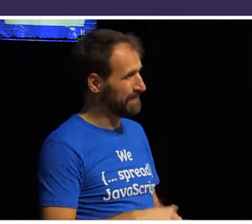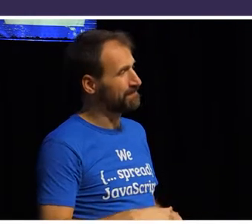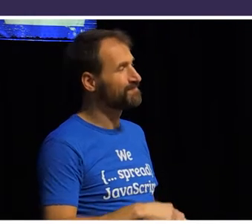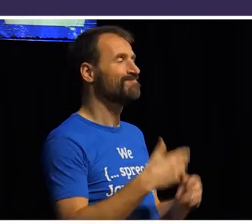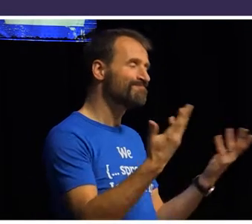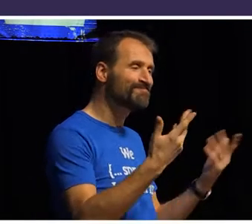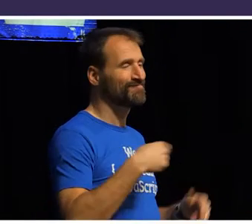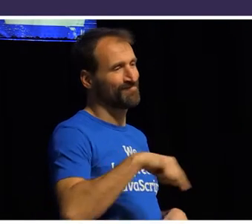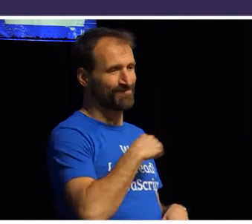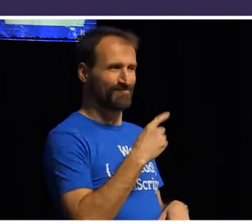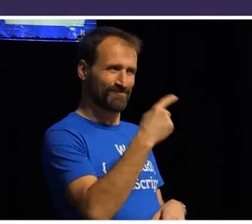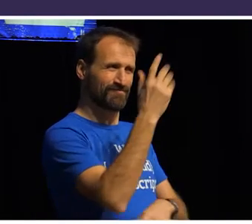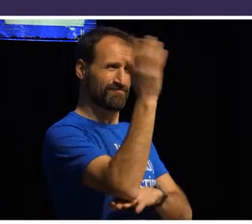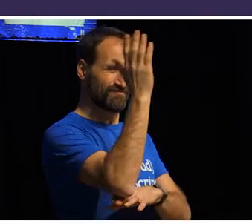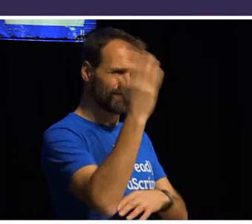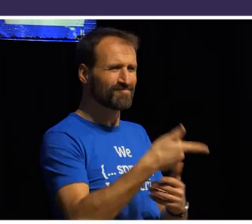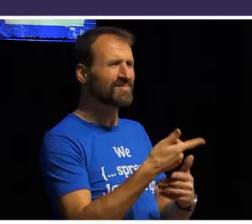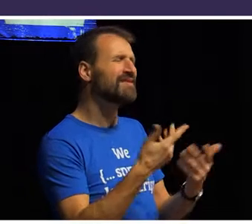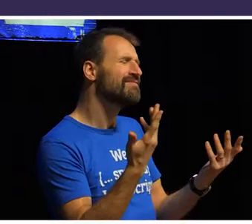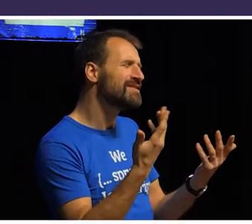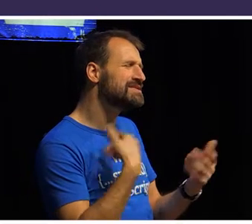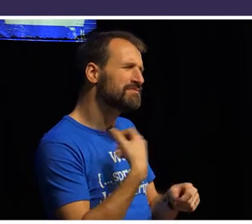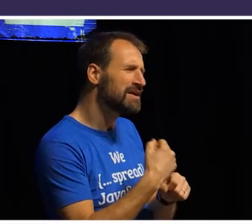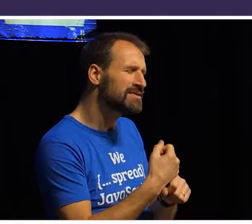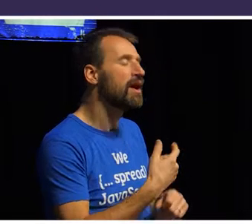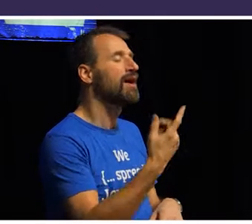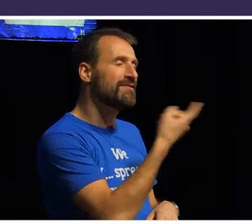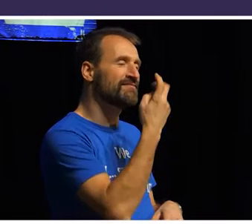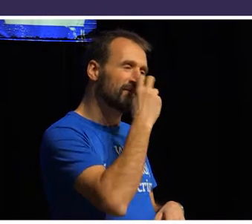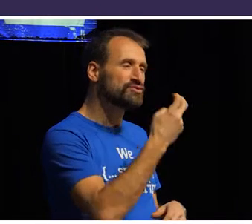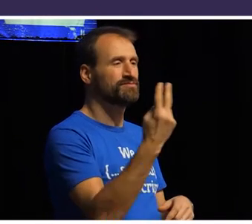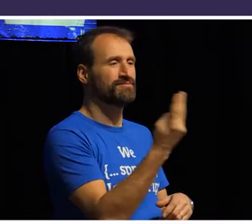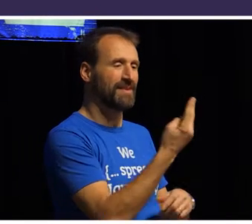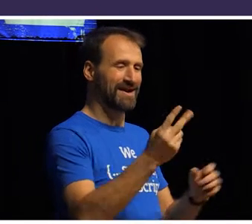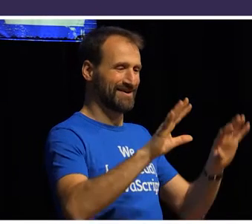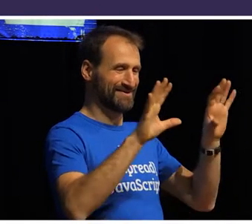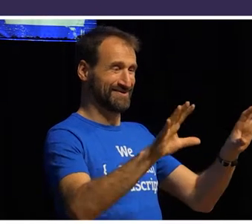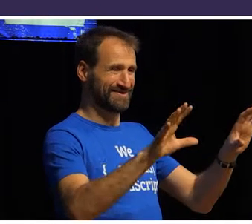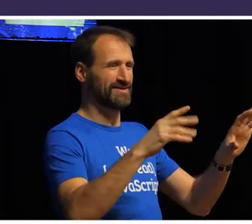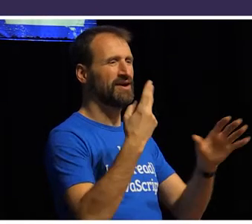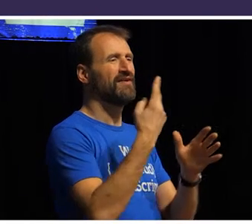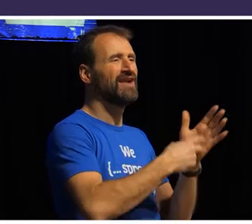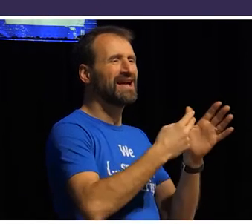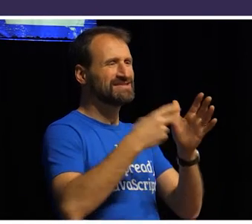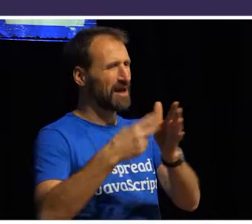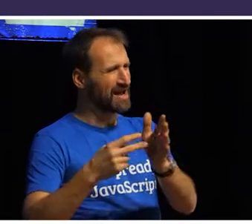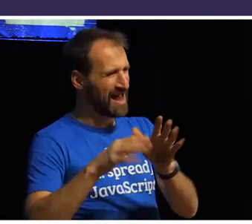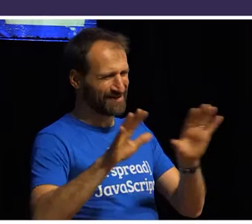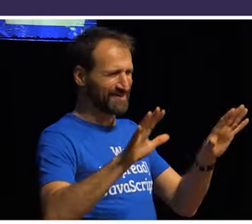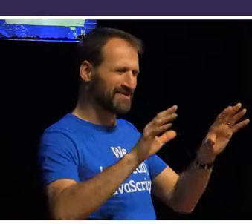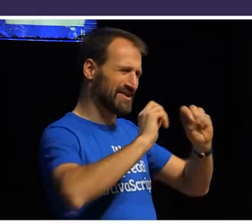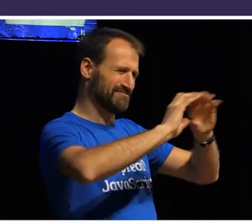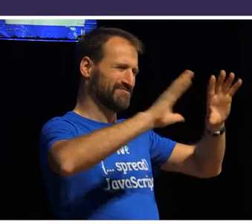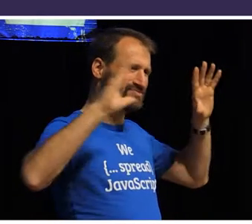gonna do is we're going to try and combine those two and what we'll do is we'll look at real-world vulnerabilities in these NPM packages it's I